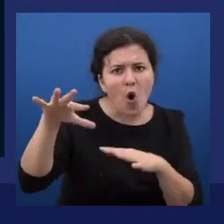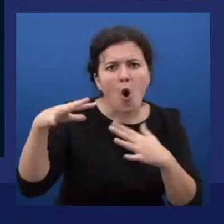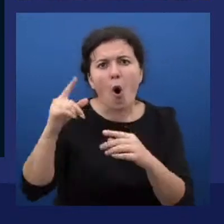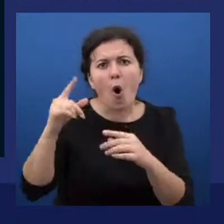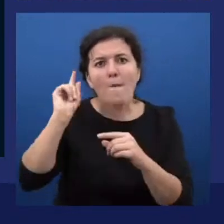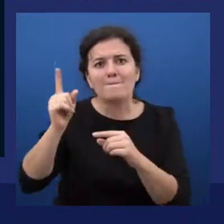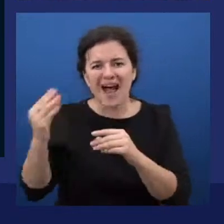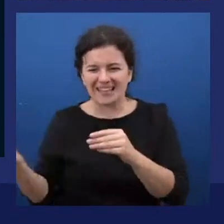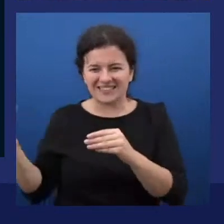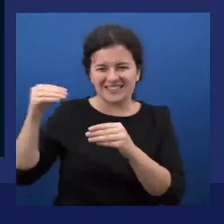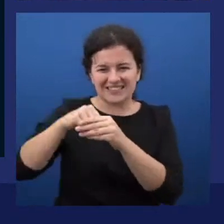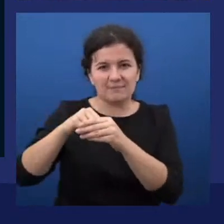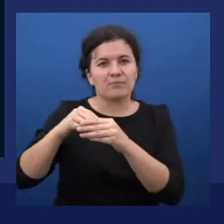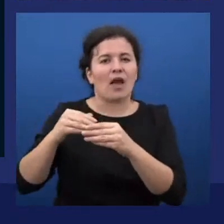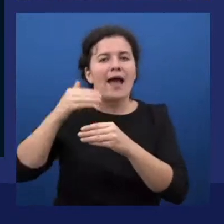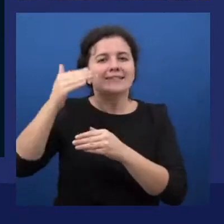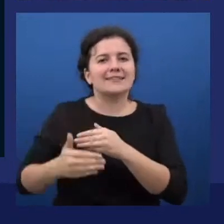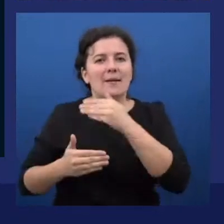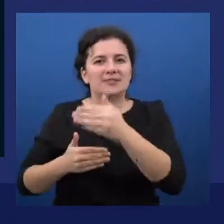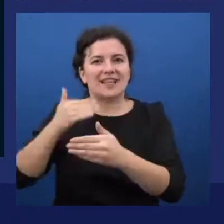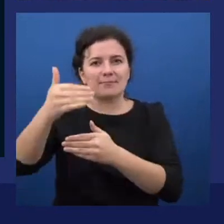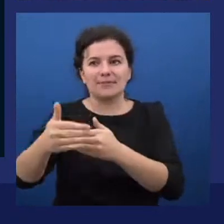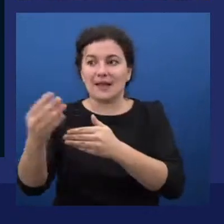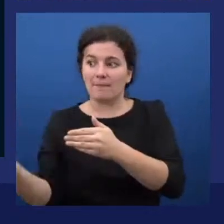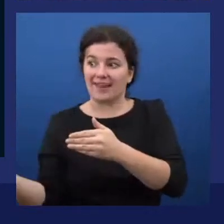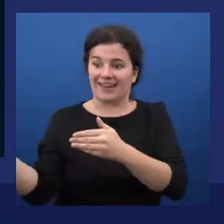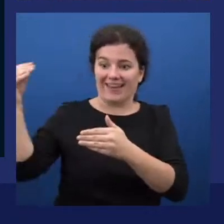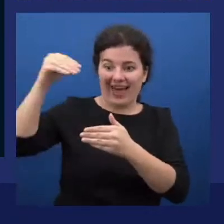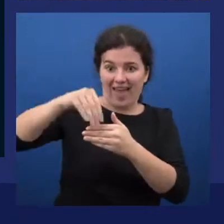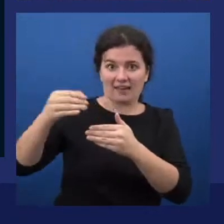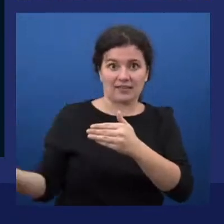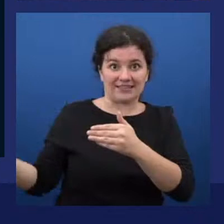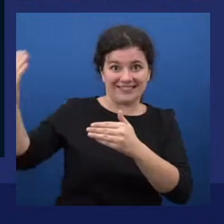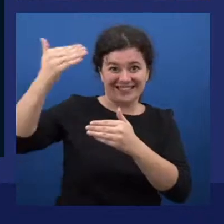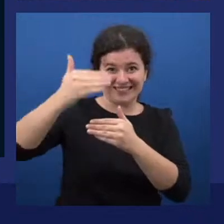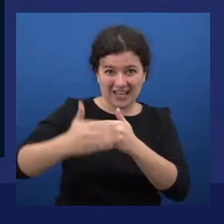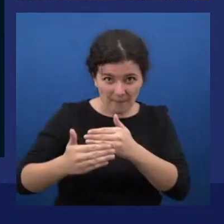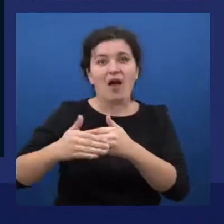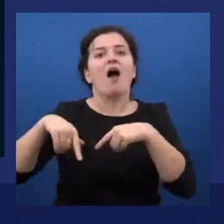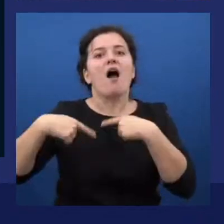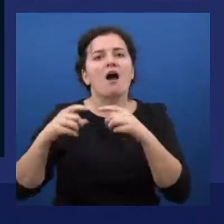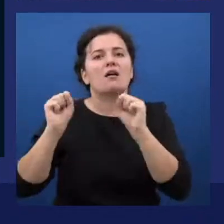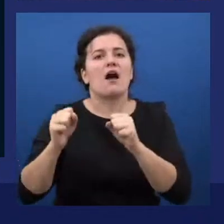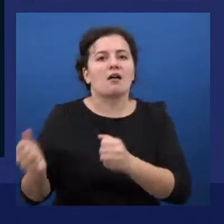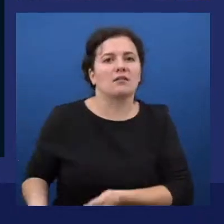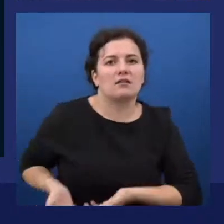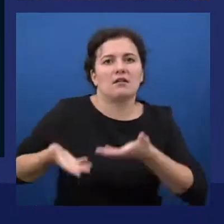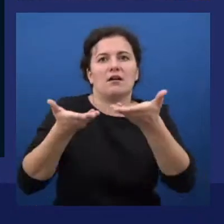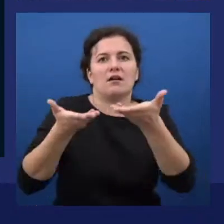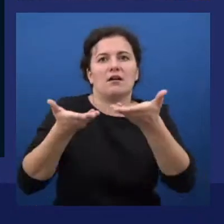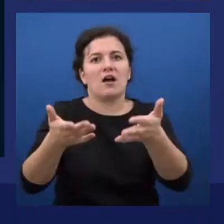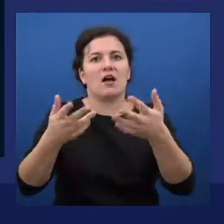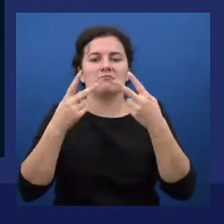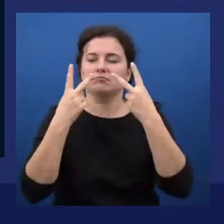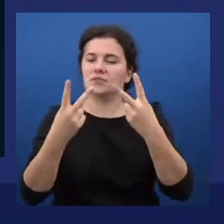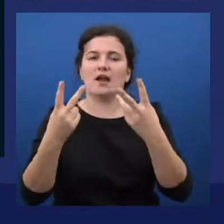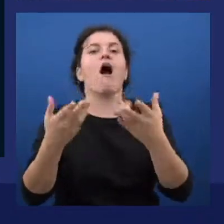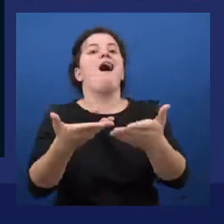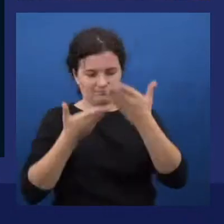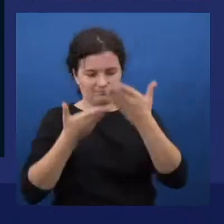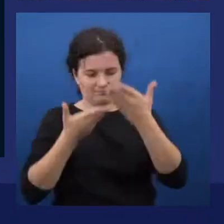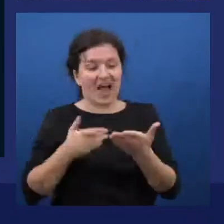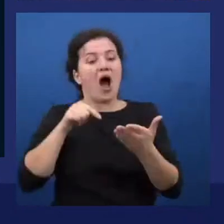can actually send it off to the user, telling him or her, hey, you've got some interesting data in here that's